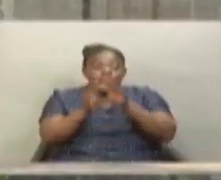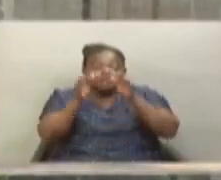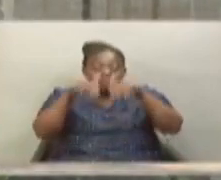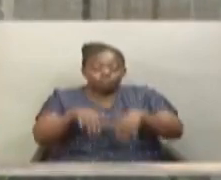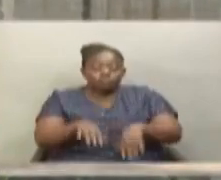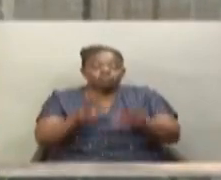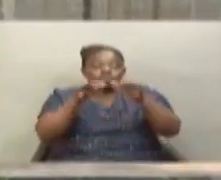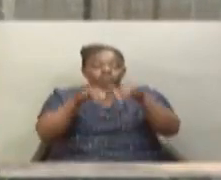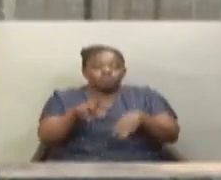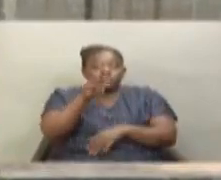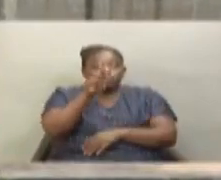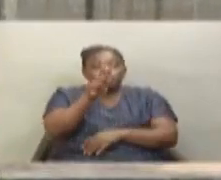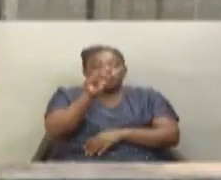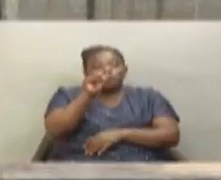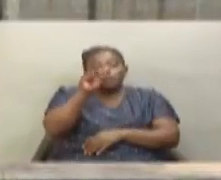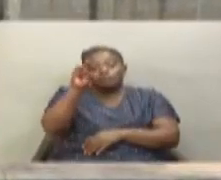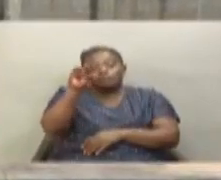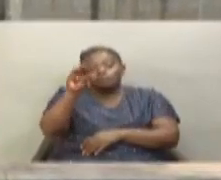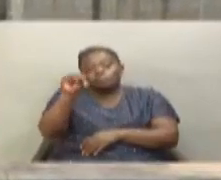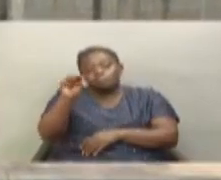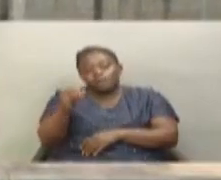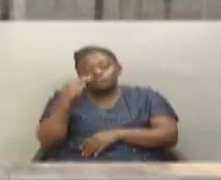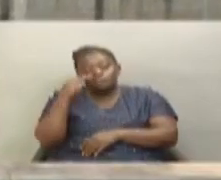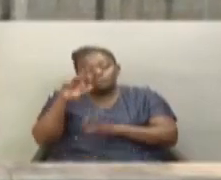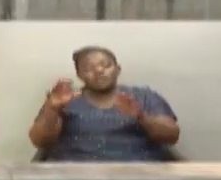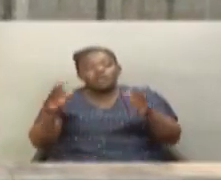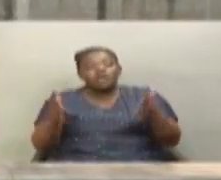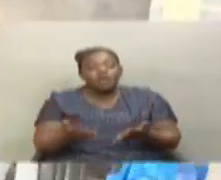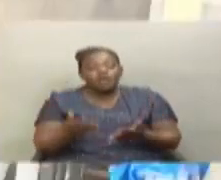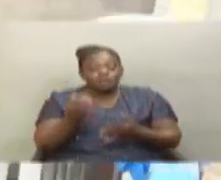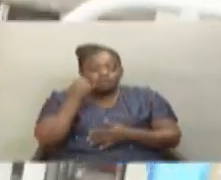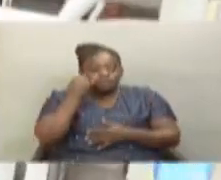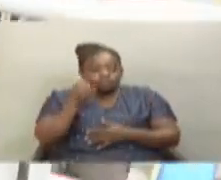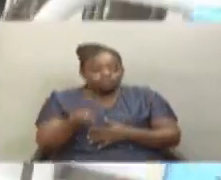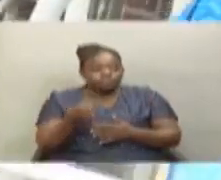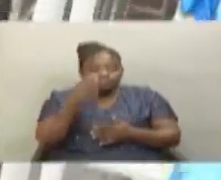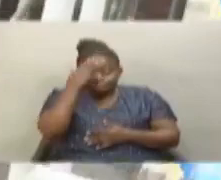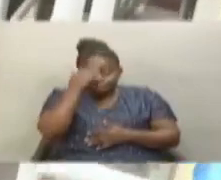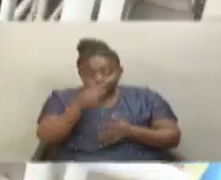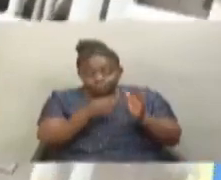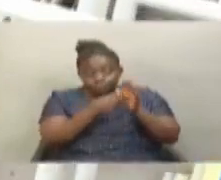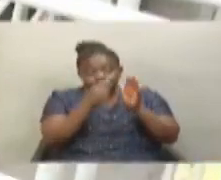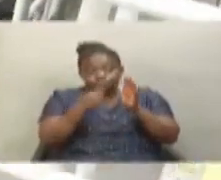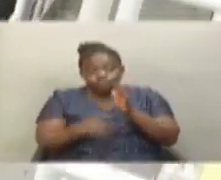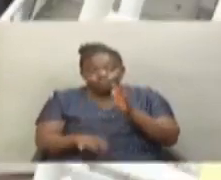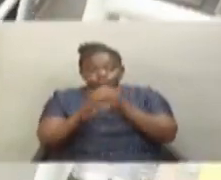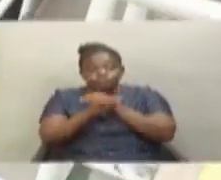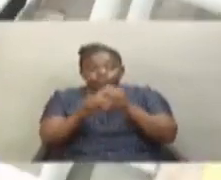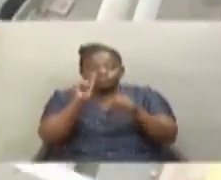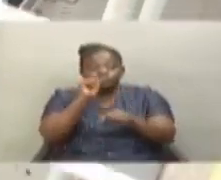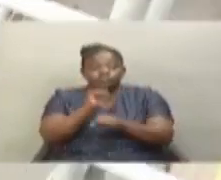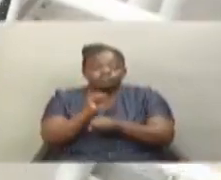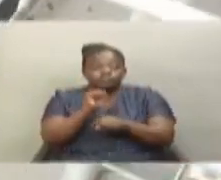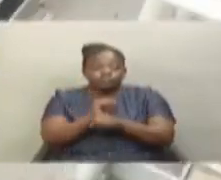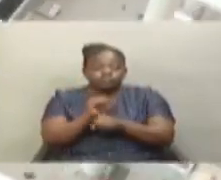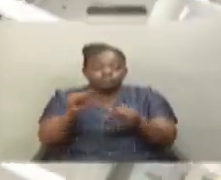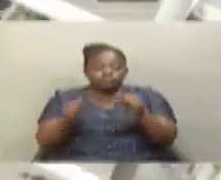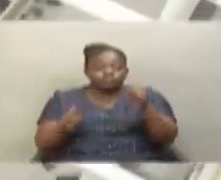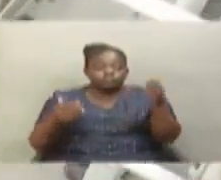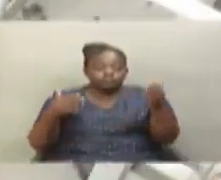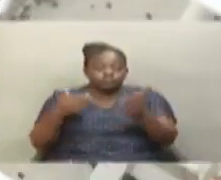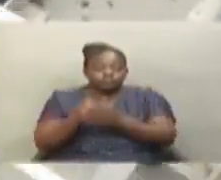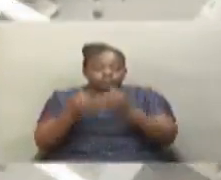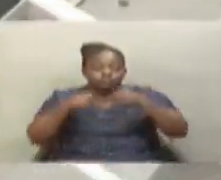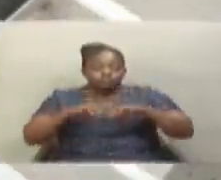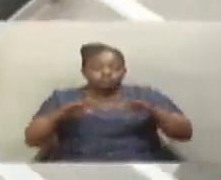ery'amasannyalaze ery'akalumu okulaba egutuuse. Bagenderedde okwagala okulaga eggwanga omulimu guno ogumaze ebbanga nga kukolebwa we guli.